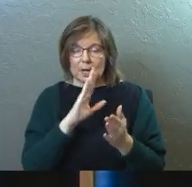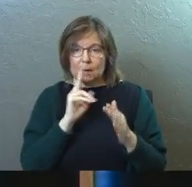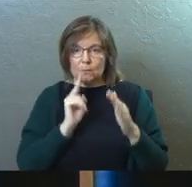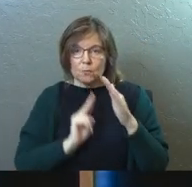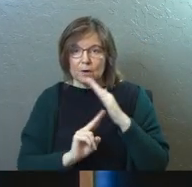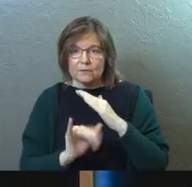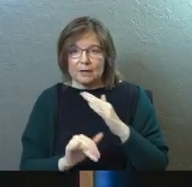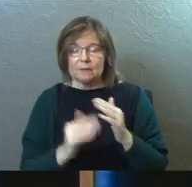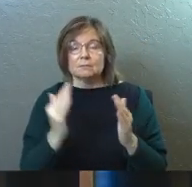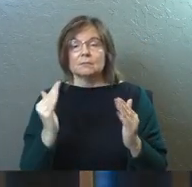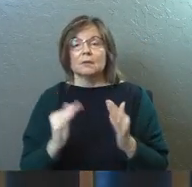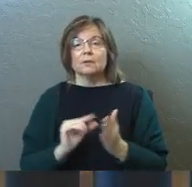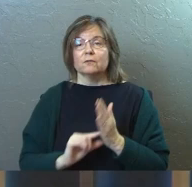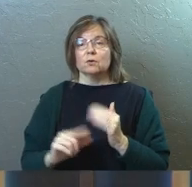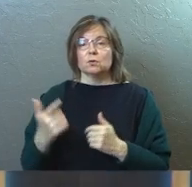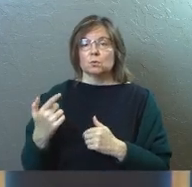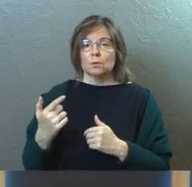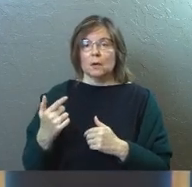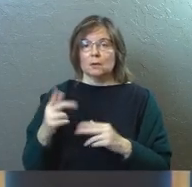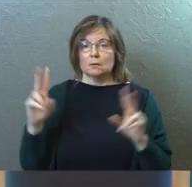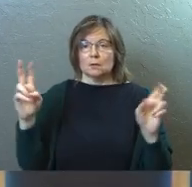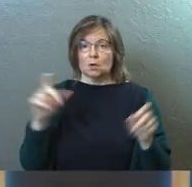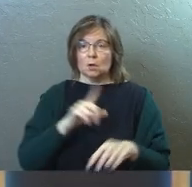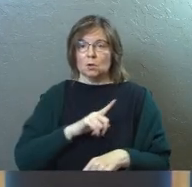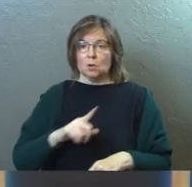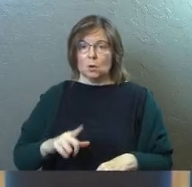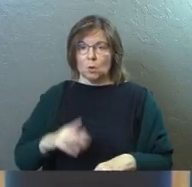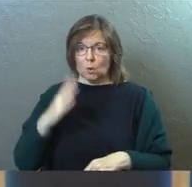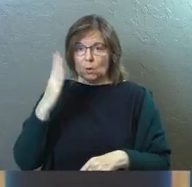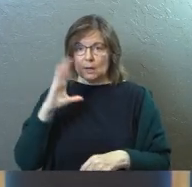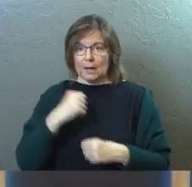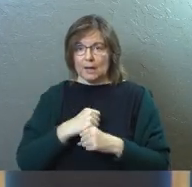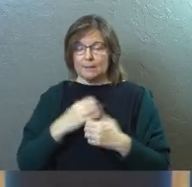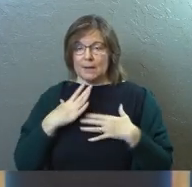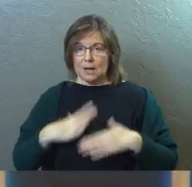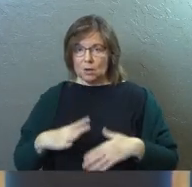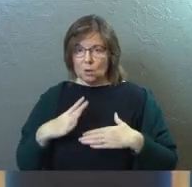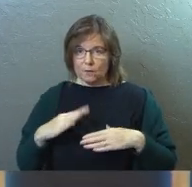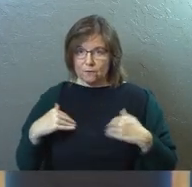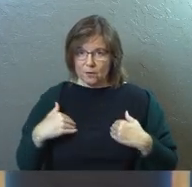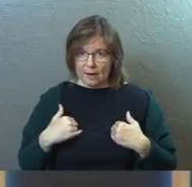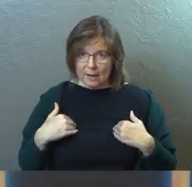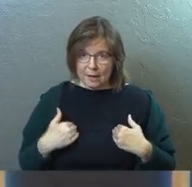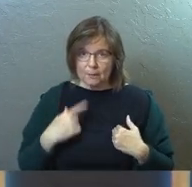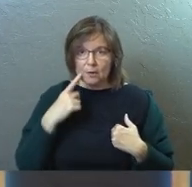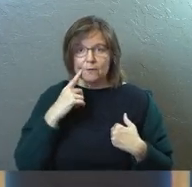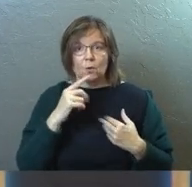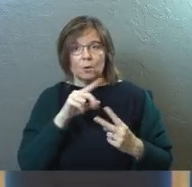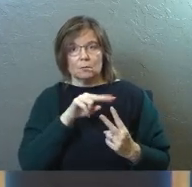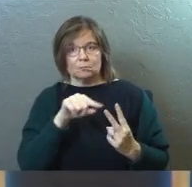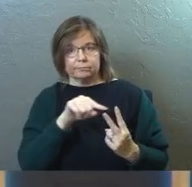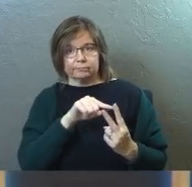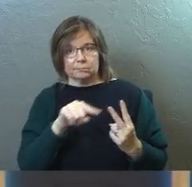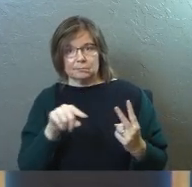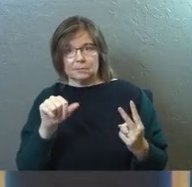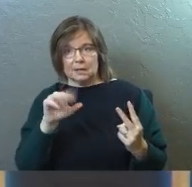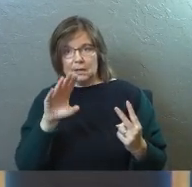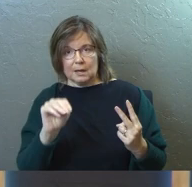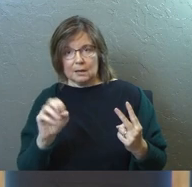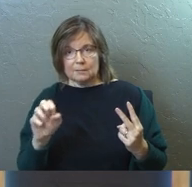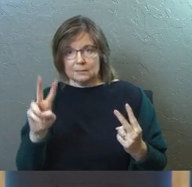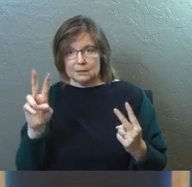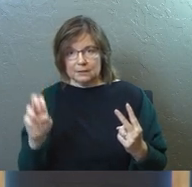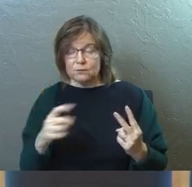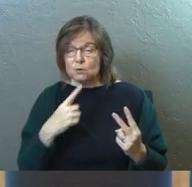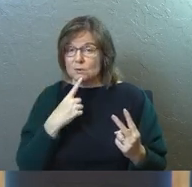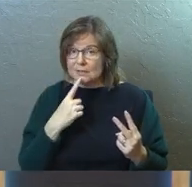that. And then verse 21, the Lord God made clothing from animal skins for Adam and his wife. So not only